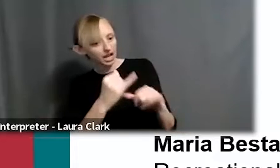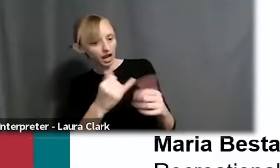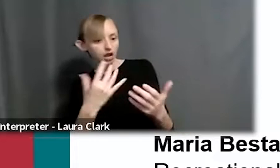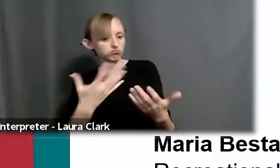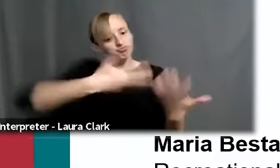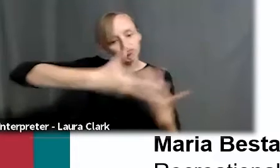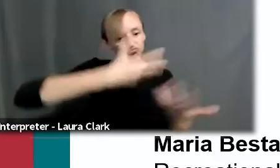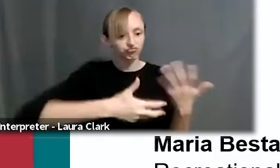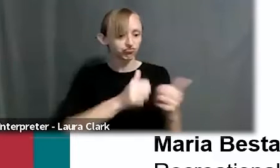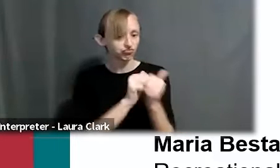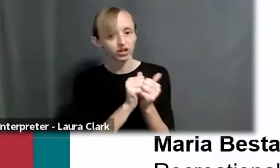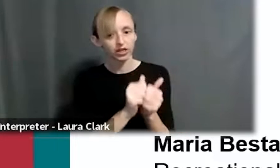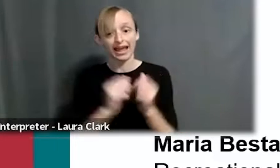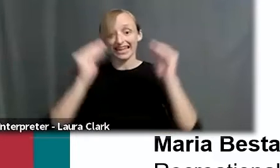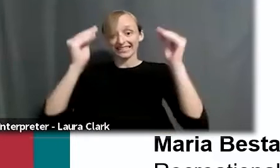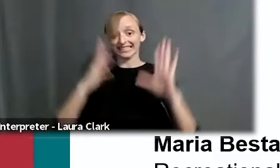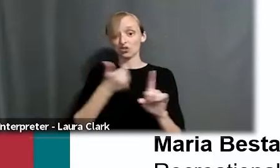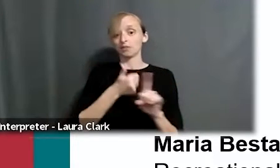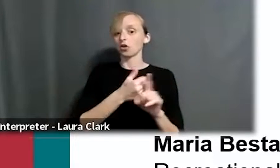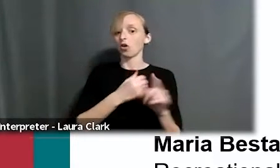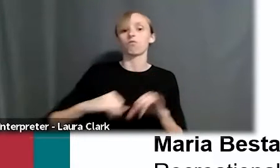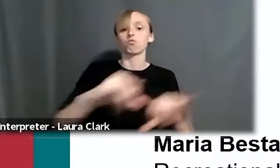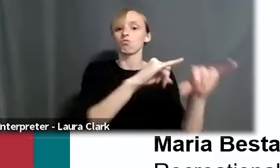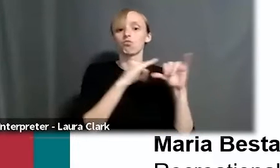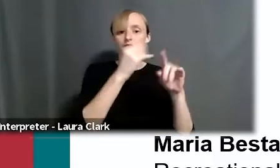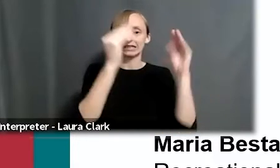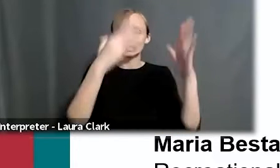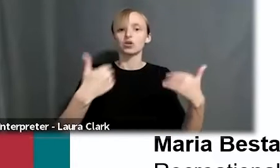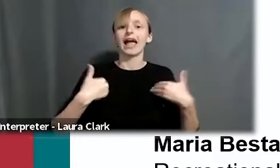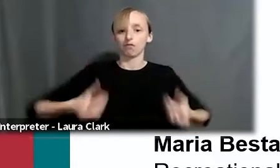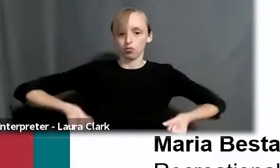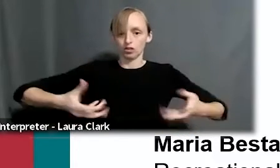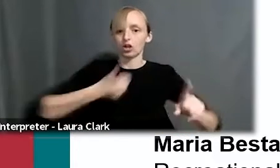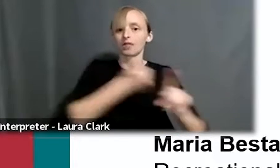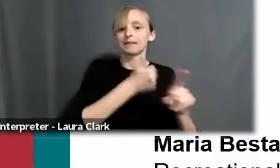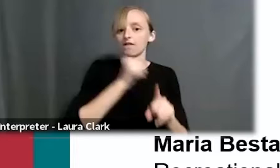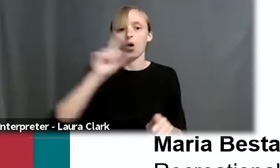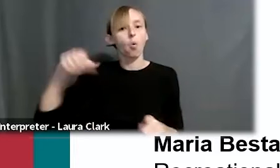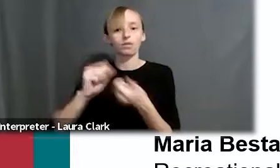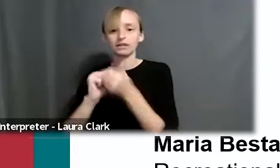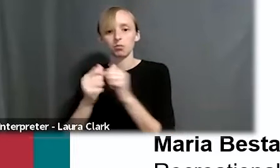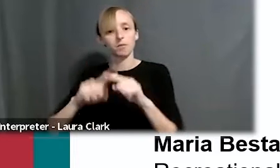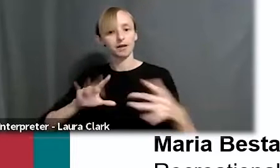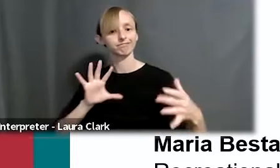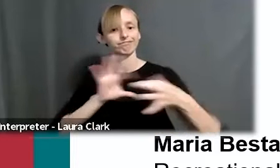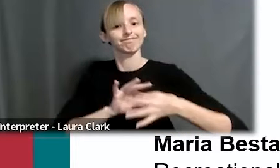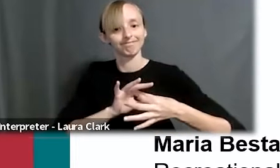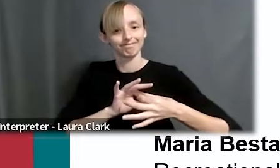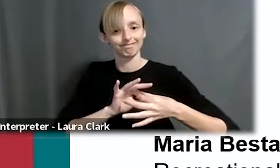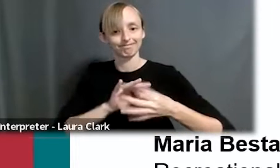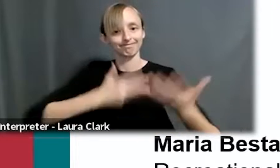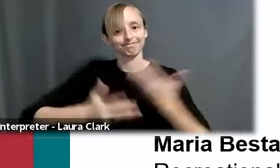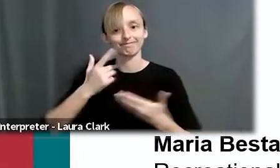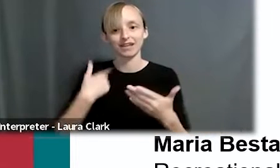instructors are in wheelchairs themselves. So it's a great experience because it's more than just the sport. So I always talk about that with our programs, that playing